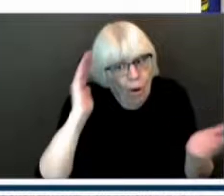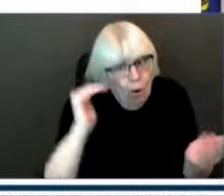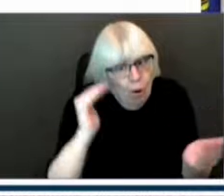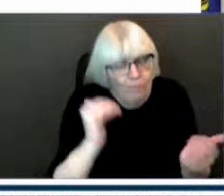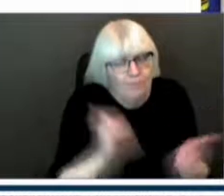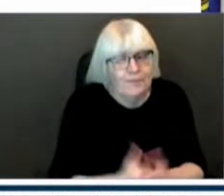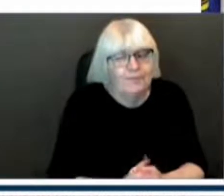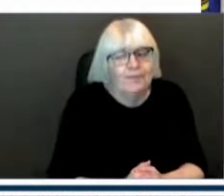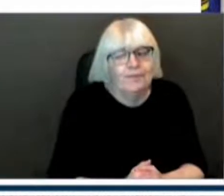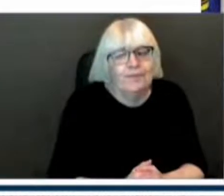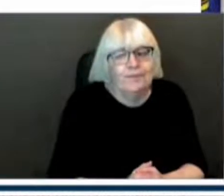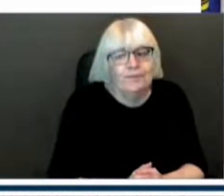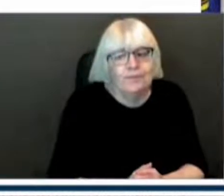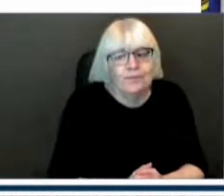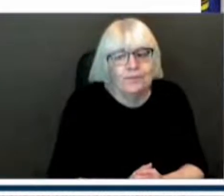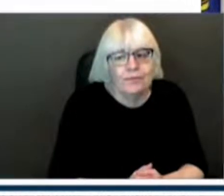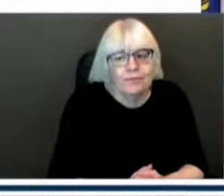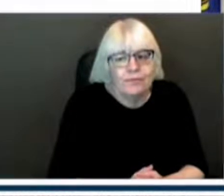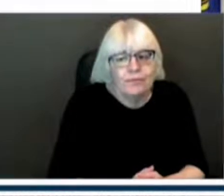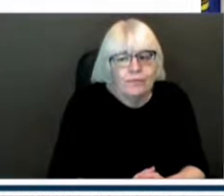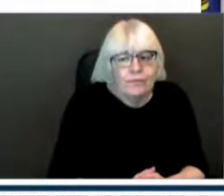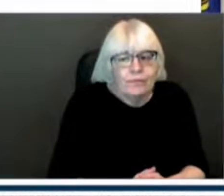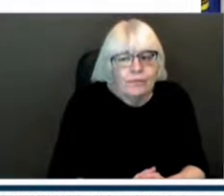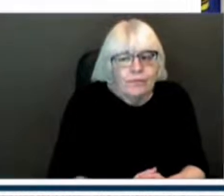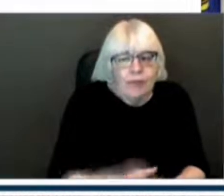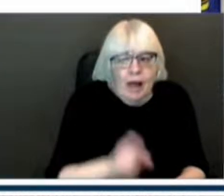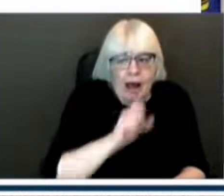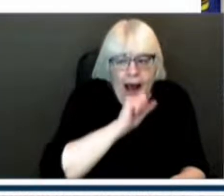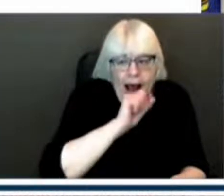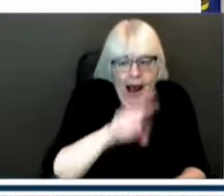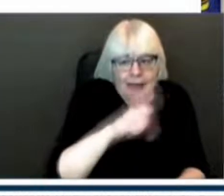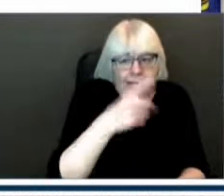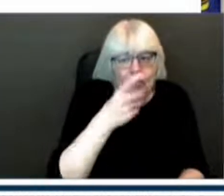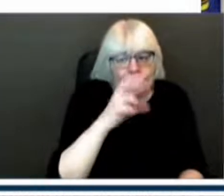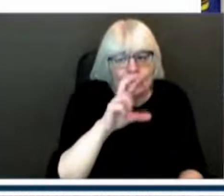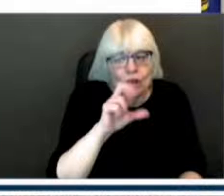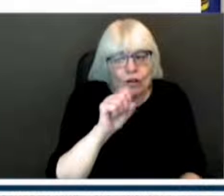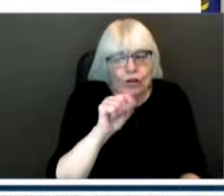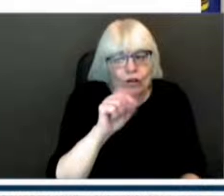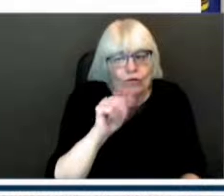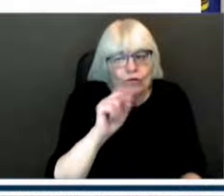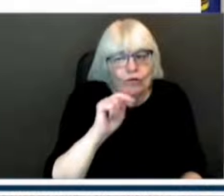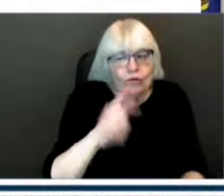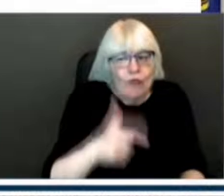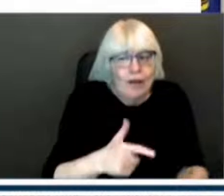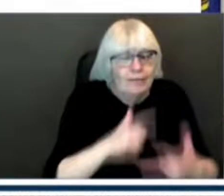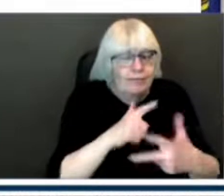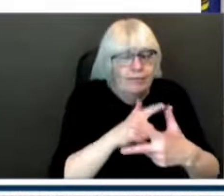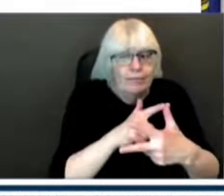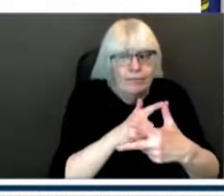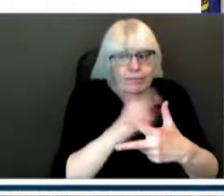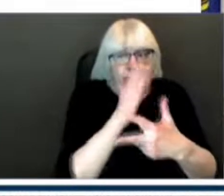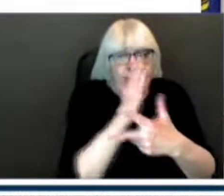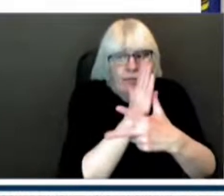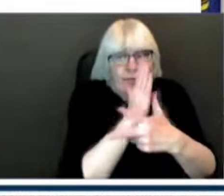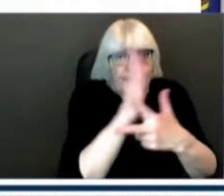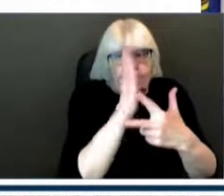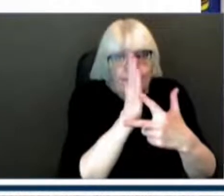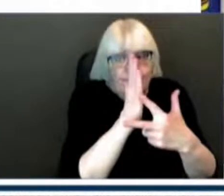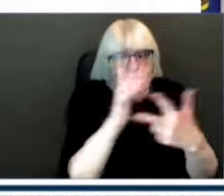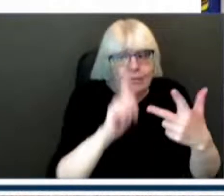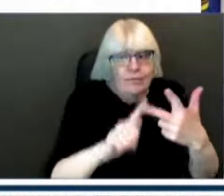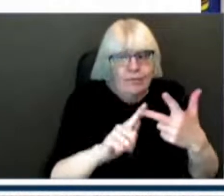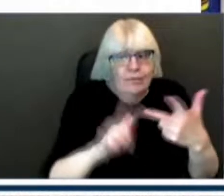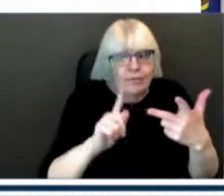Dr. Strang, among the last restrictions, I guess, that will be lifted would be masking and the vaccine, the proof of